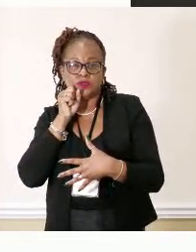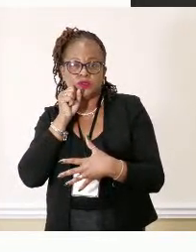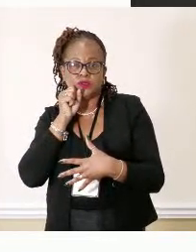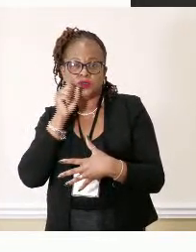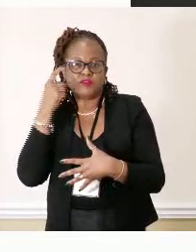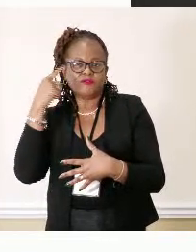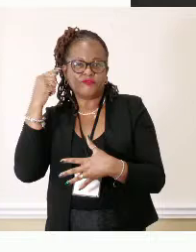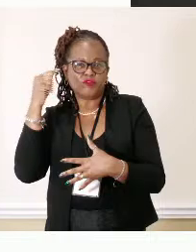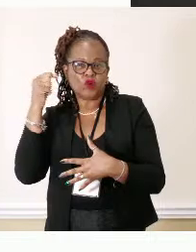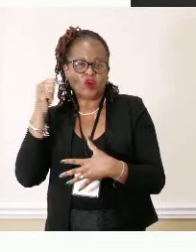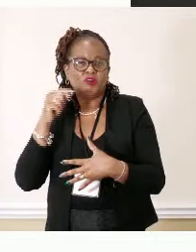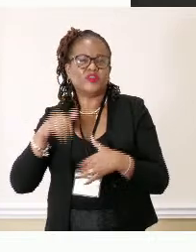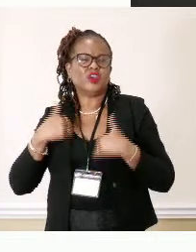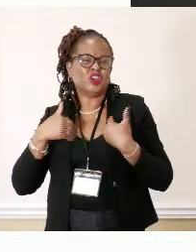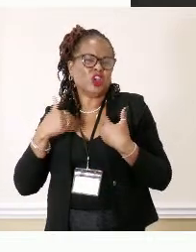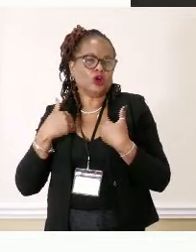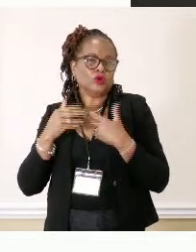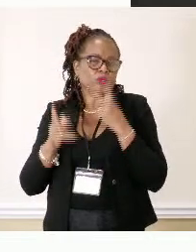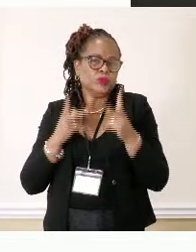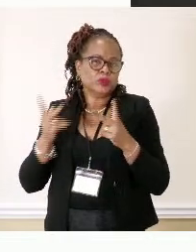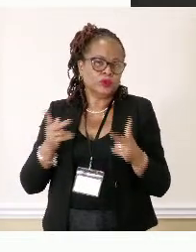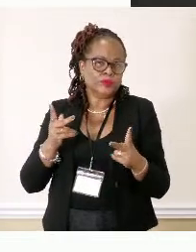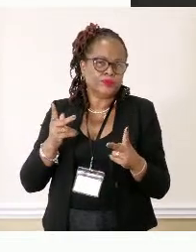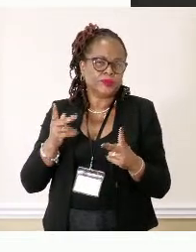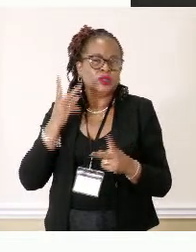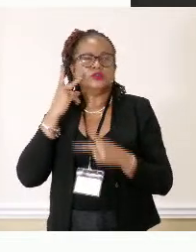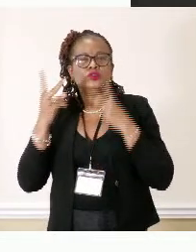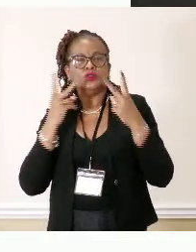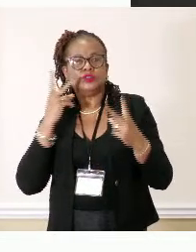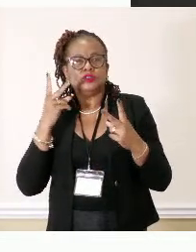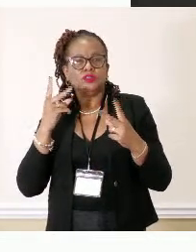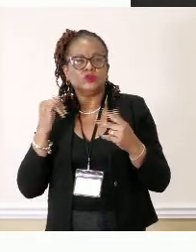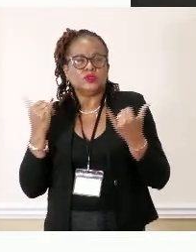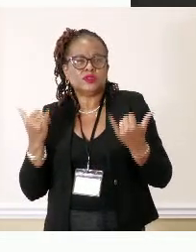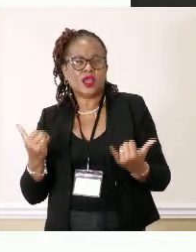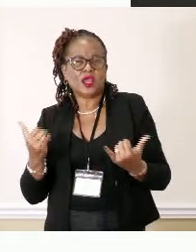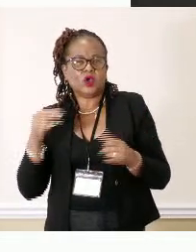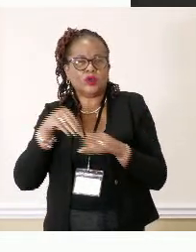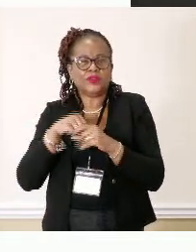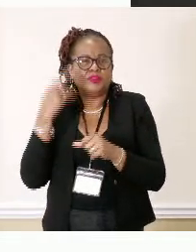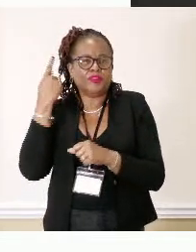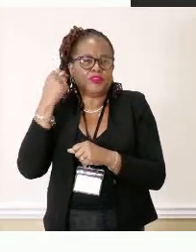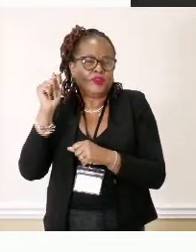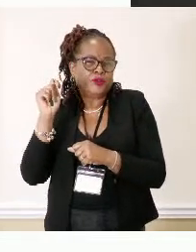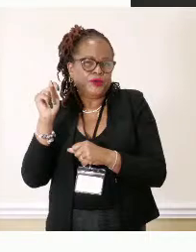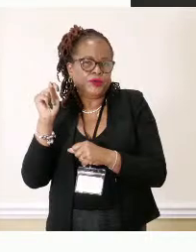is for the younger population. So you see, as we are now in the